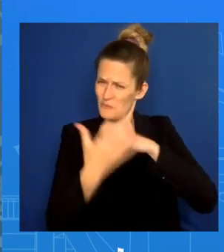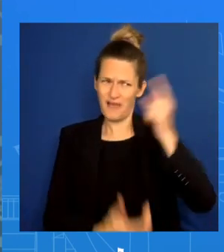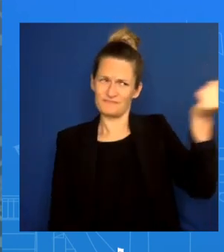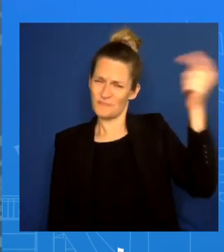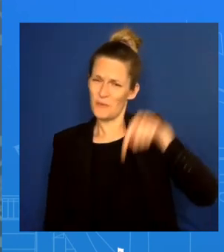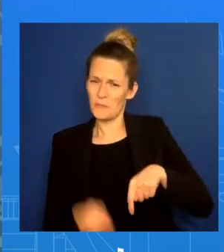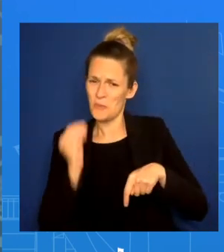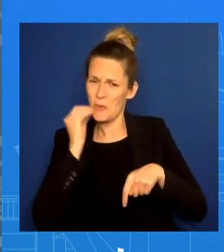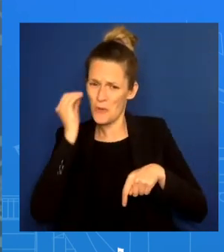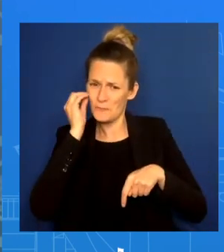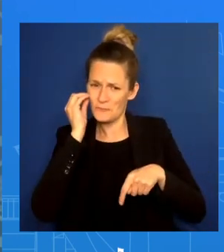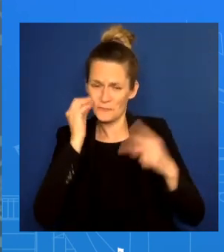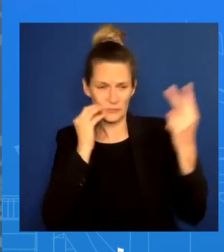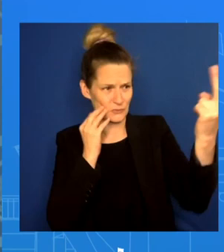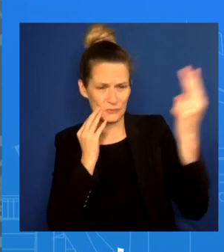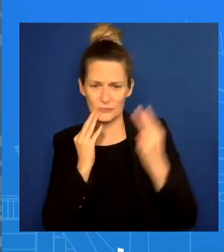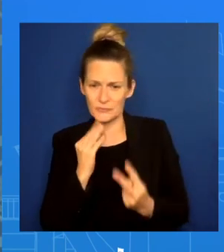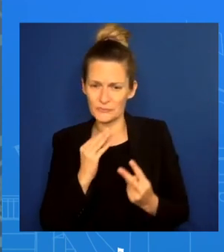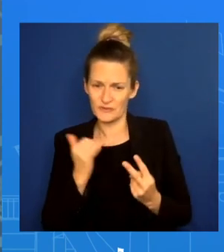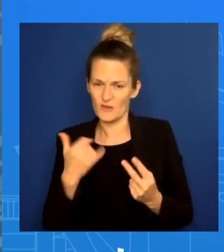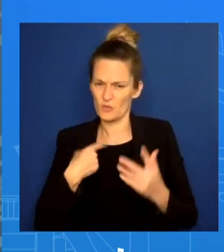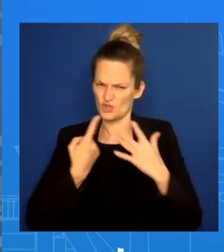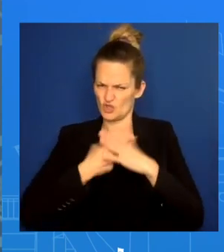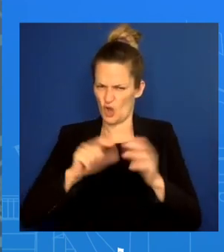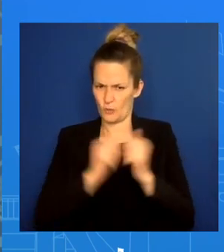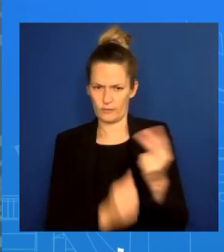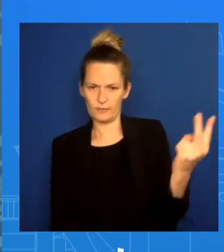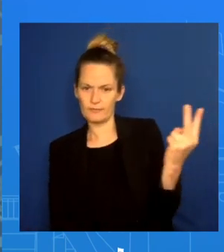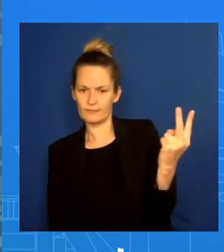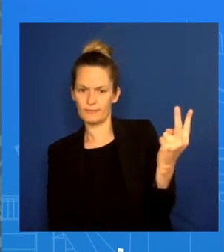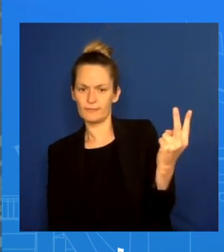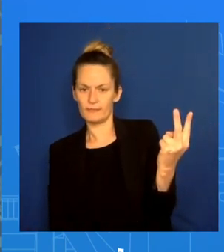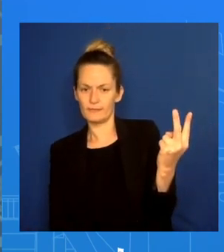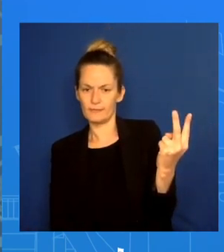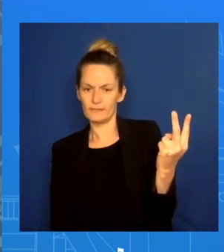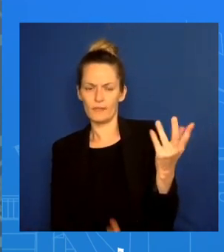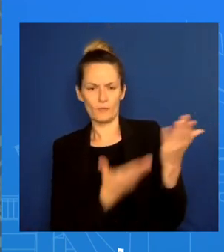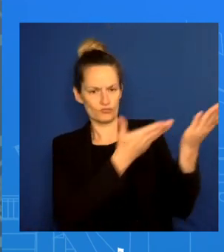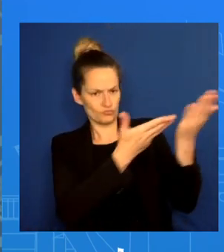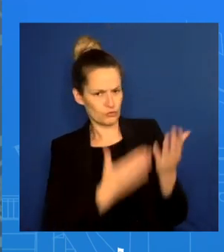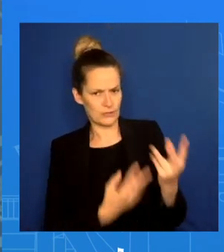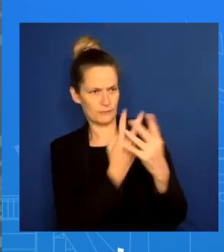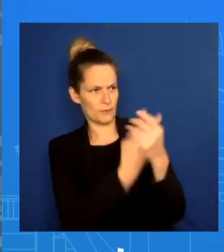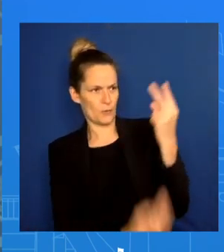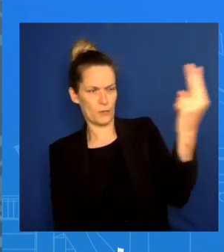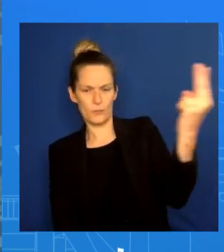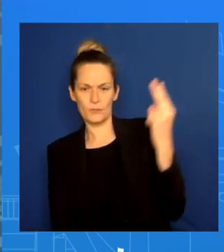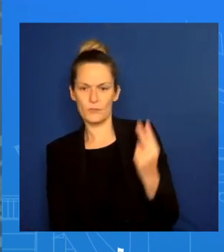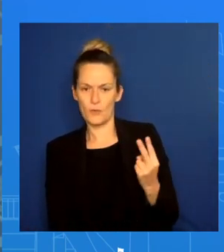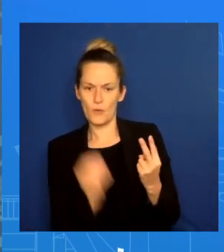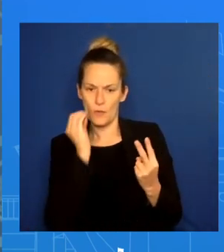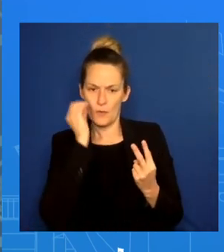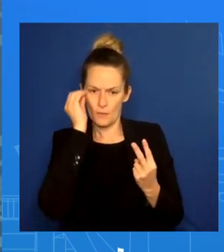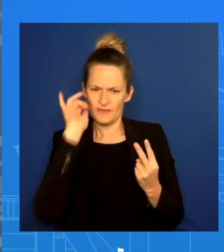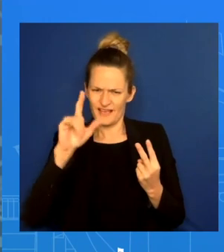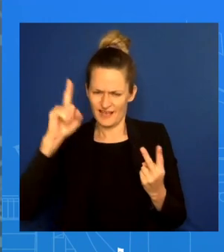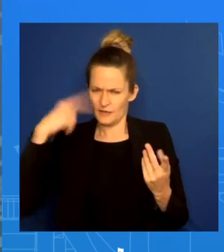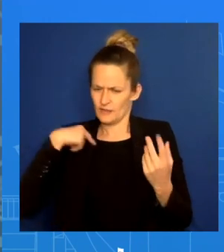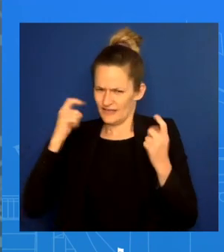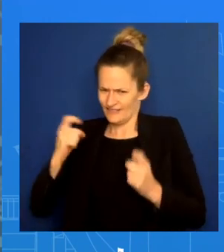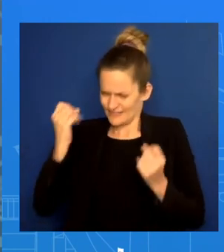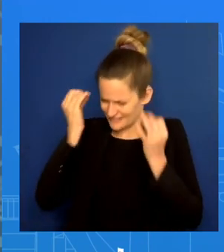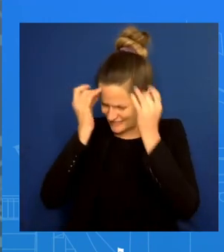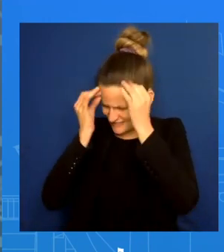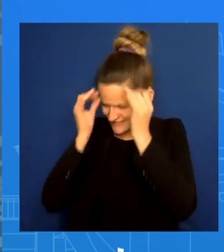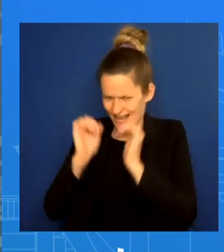through the building blocks of what's it going to take. And every case is different, every single one, because of different legal systems where they're held,